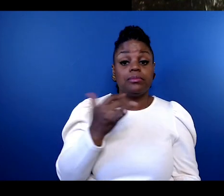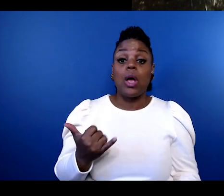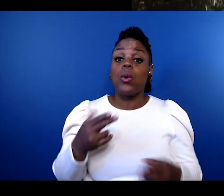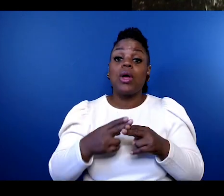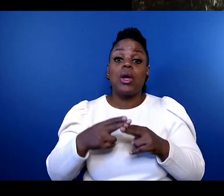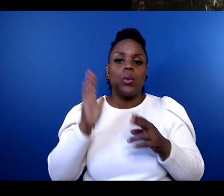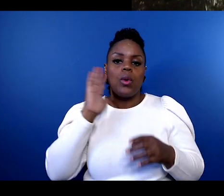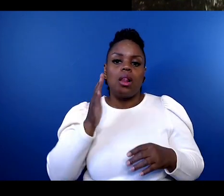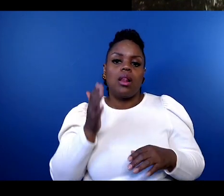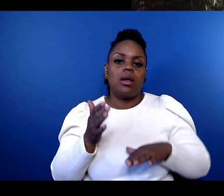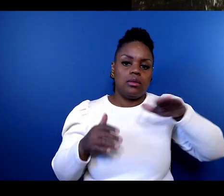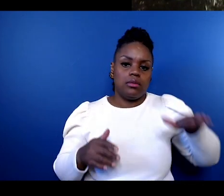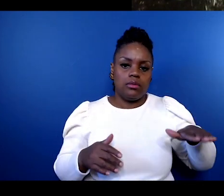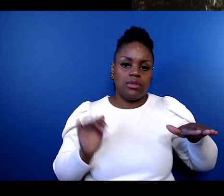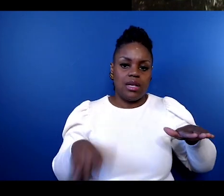need to.